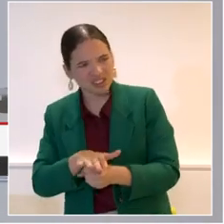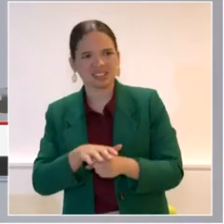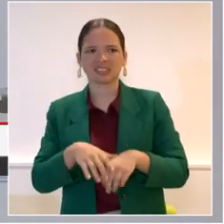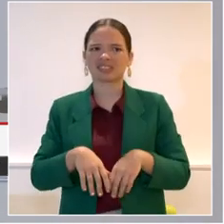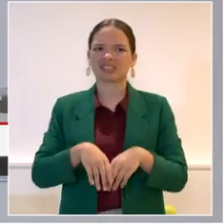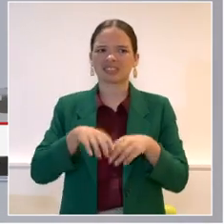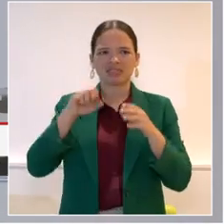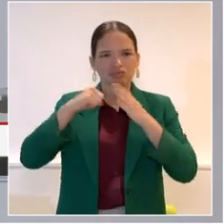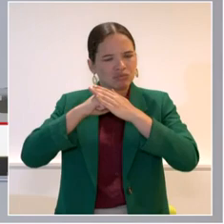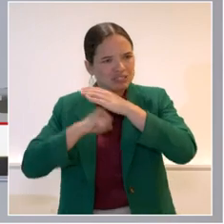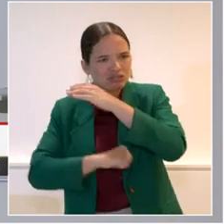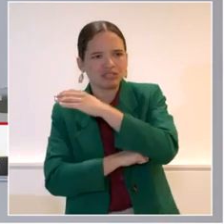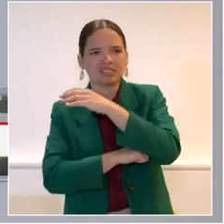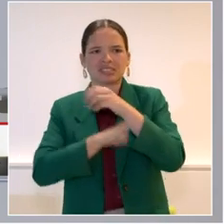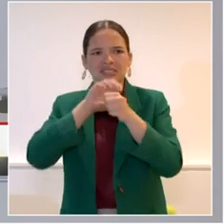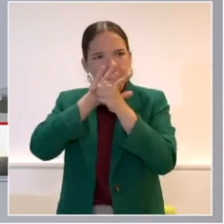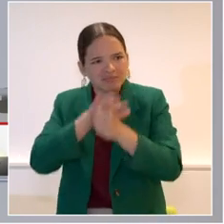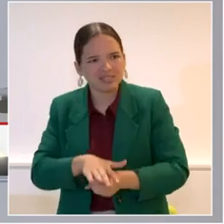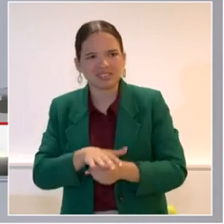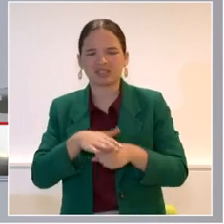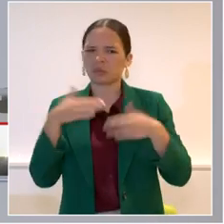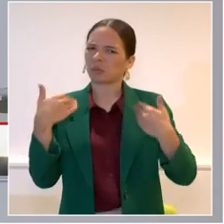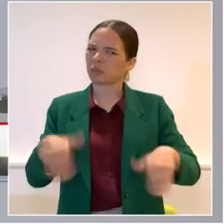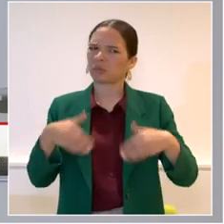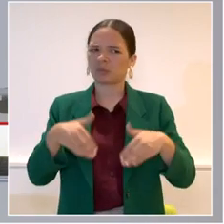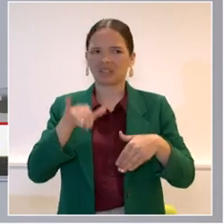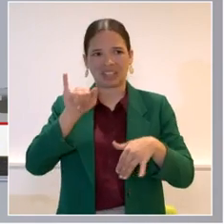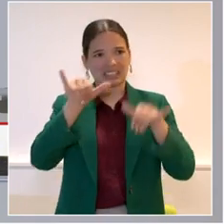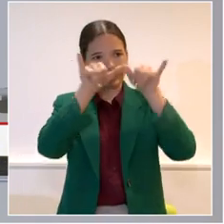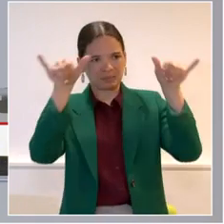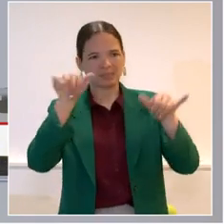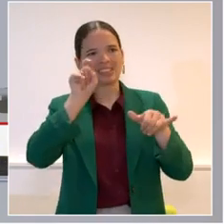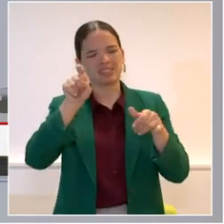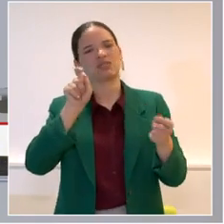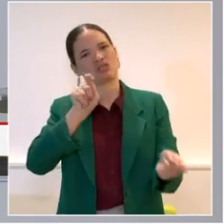baked into our systems and policies that need to shift.